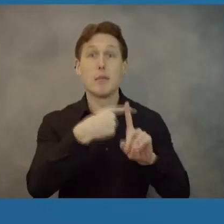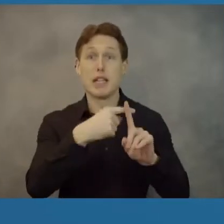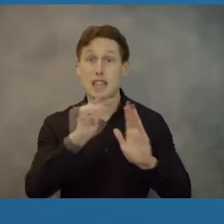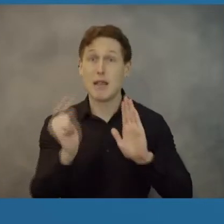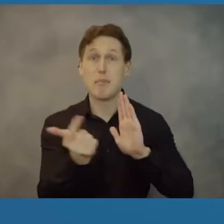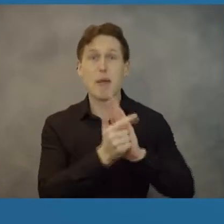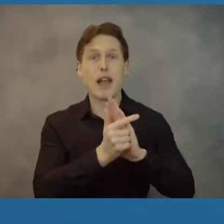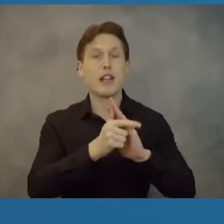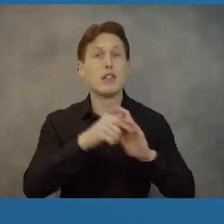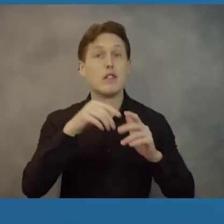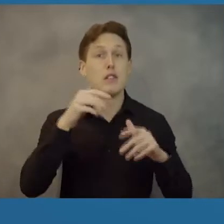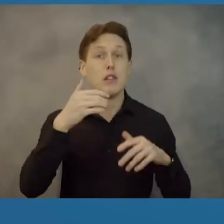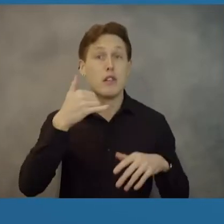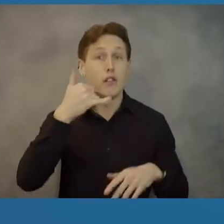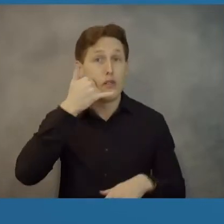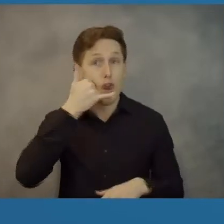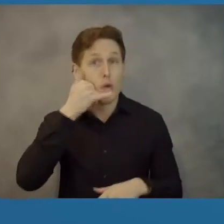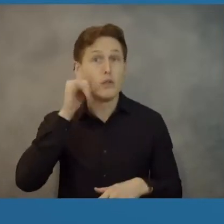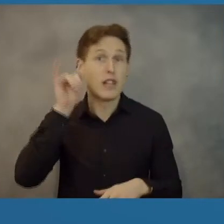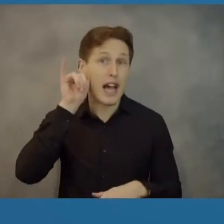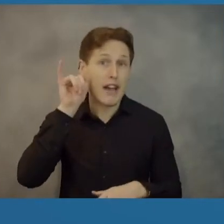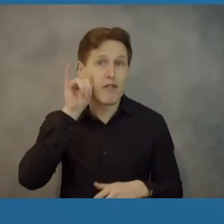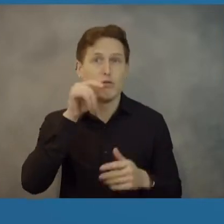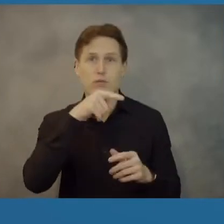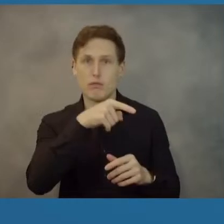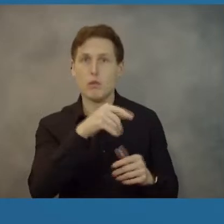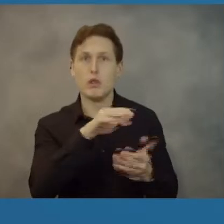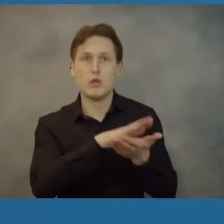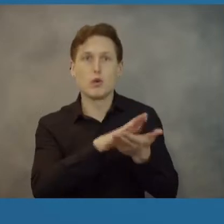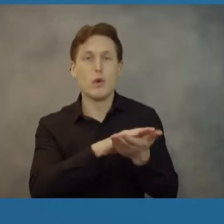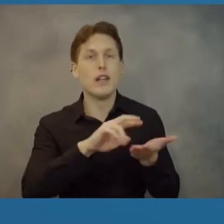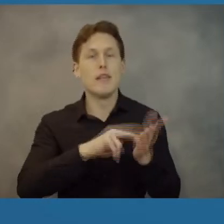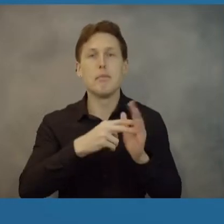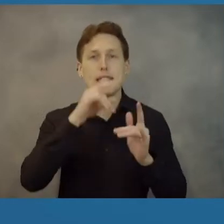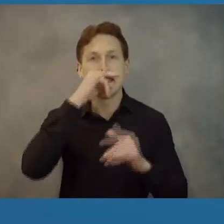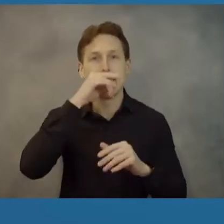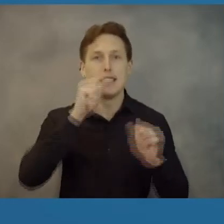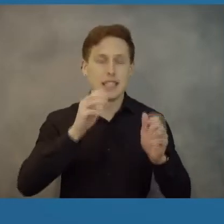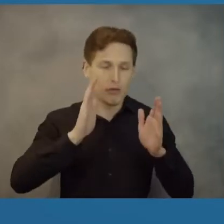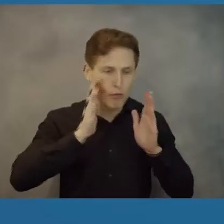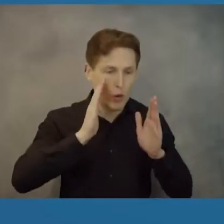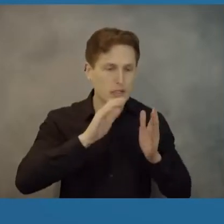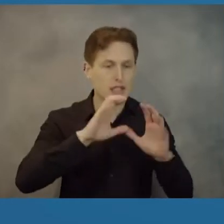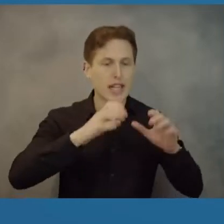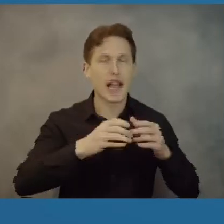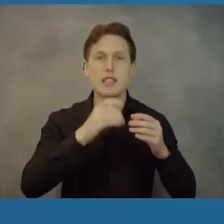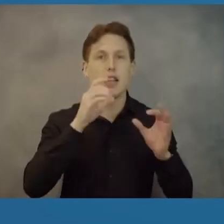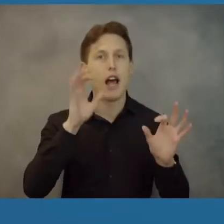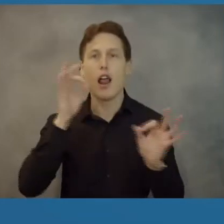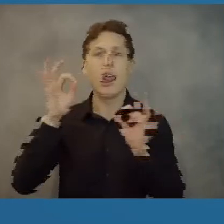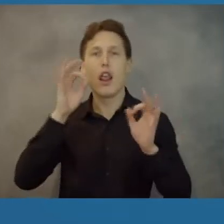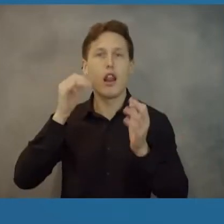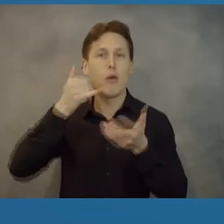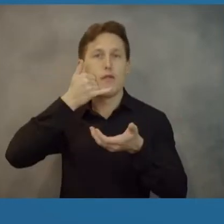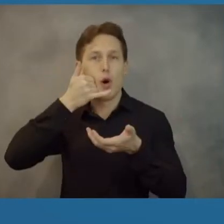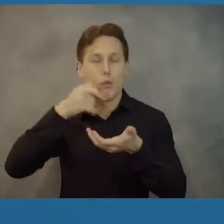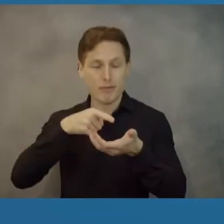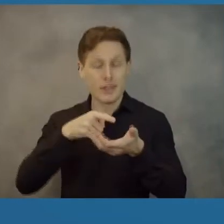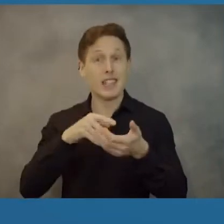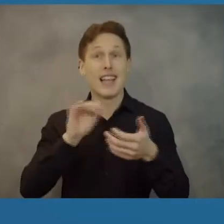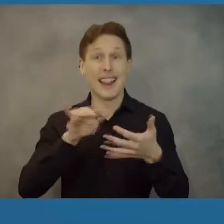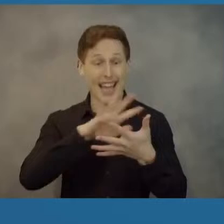our kids can concentrate in class, free from distraction. Well, we got it all done.